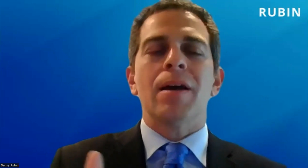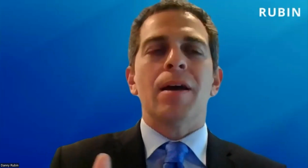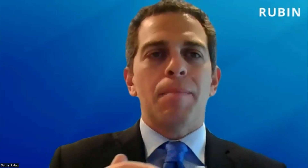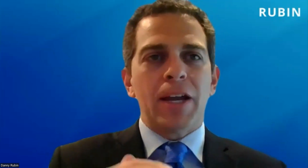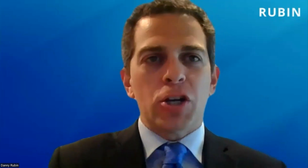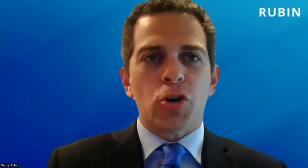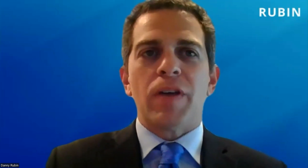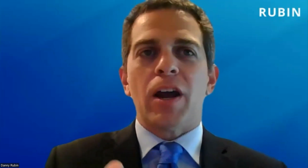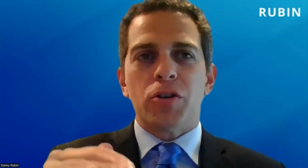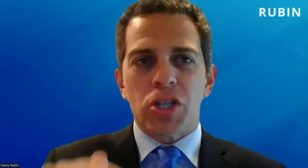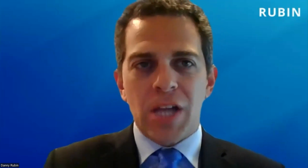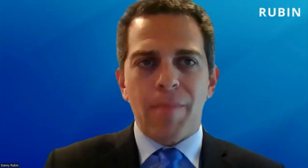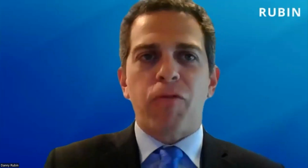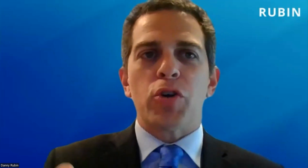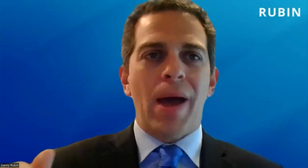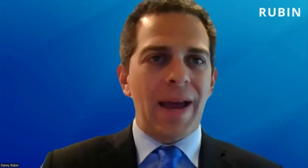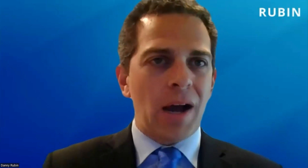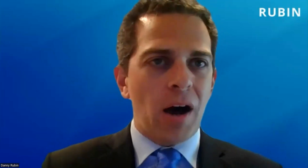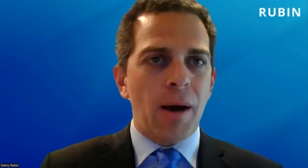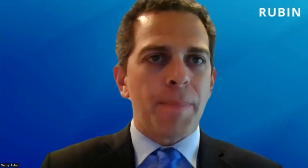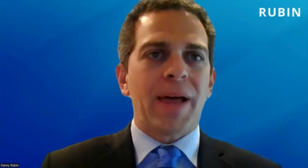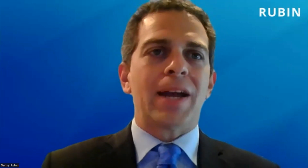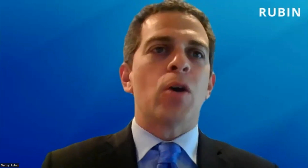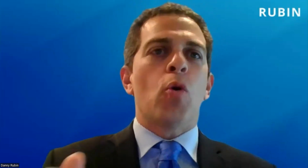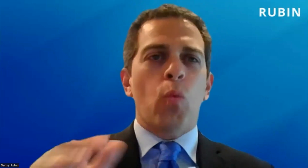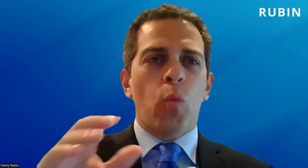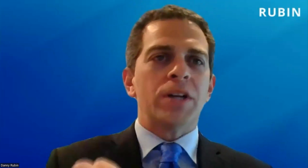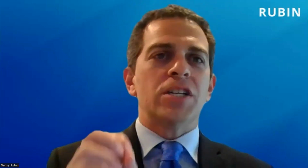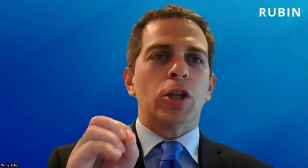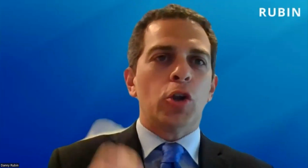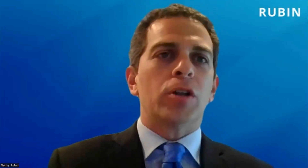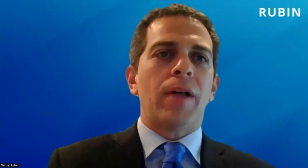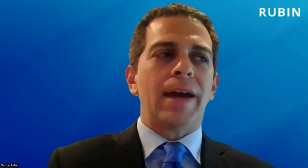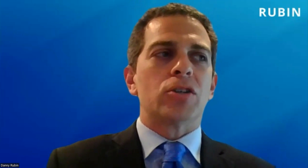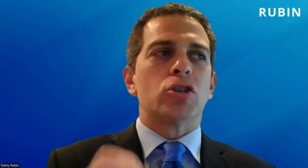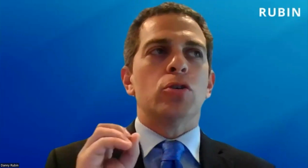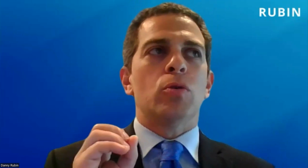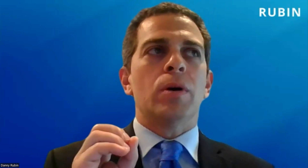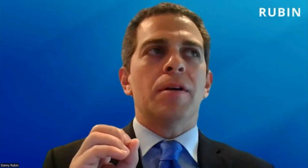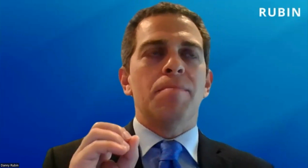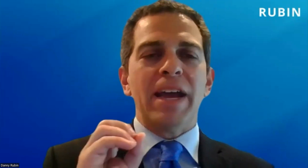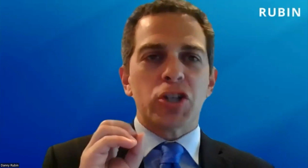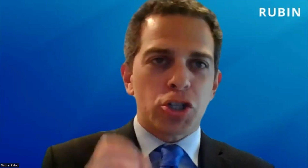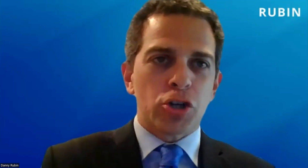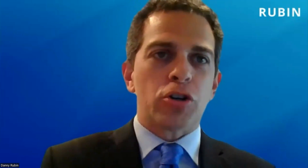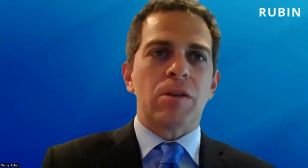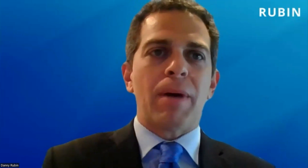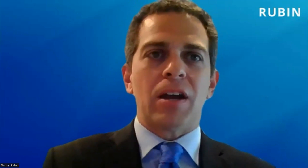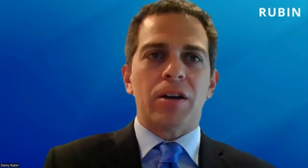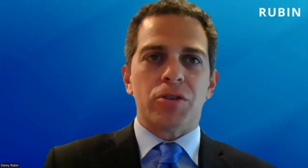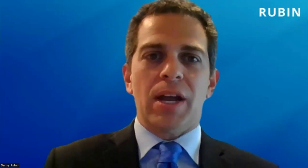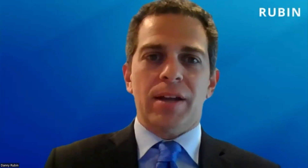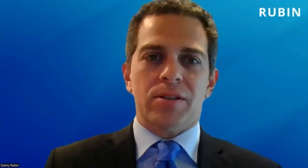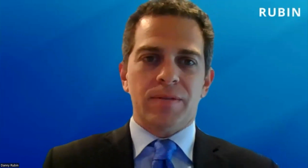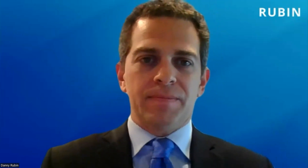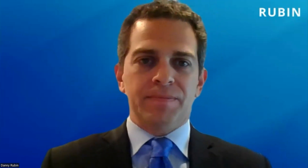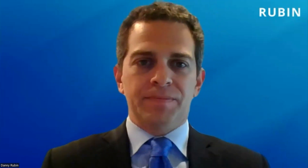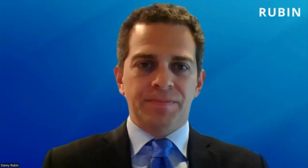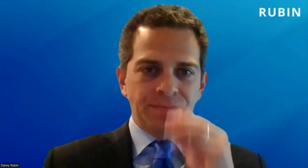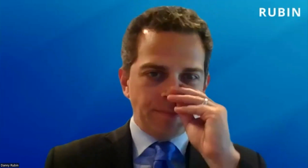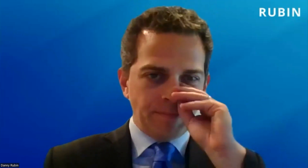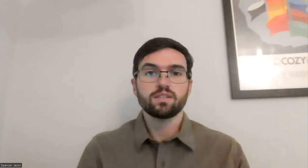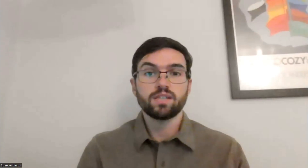phone and making sure they understand before you hang up? Like, what does it look like to make sure somebody